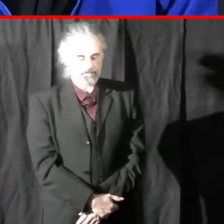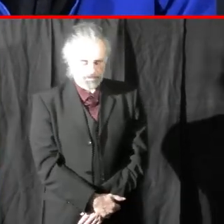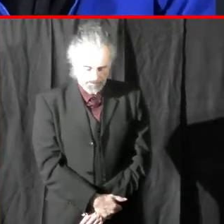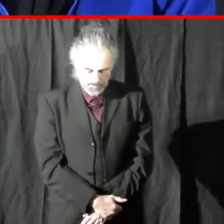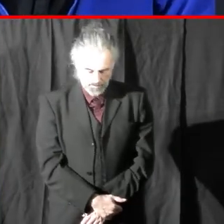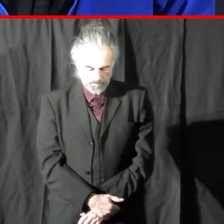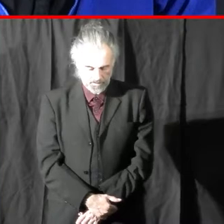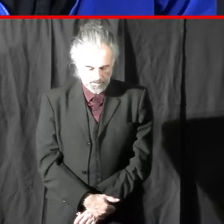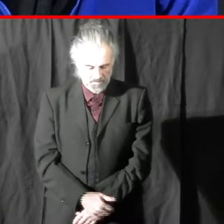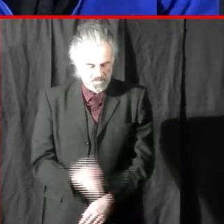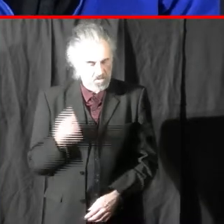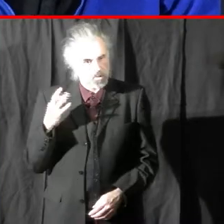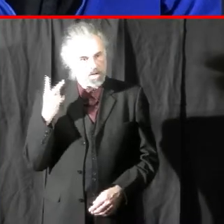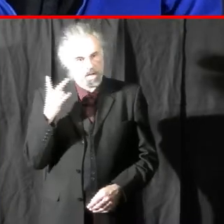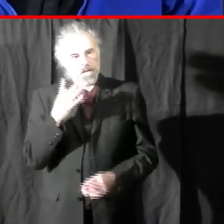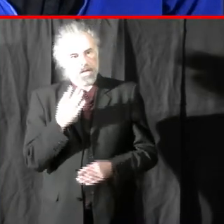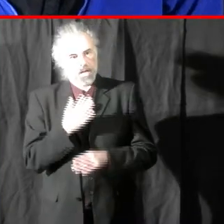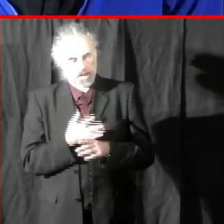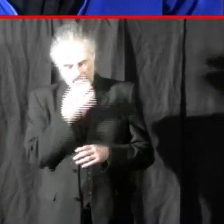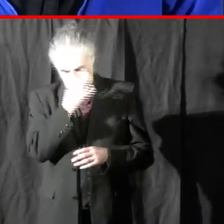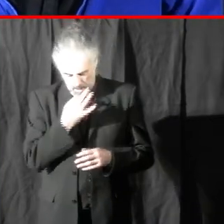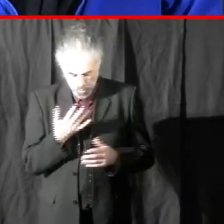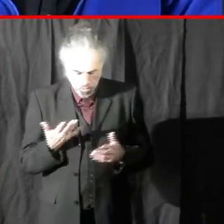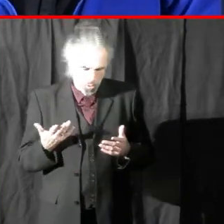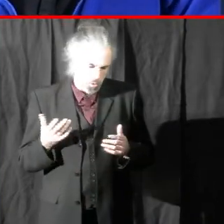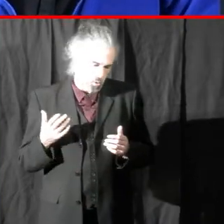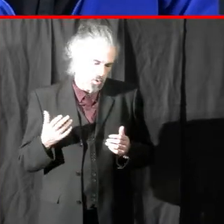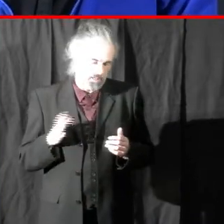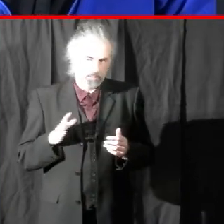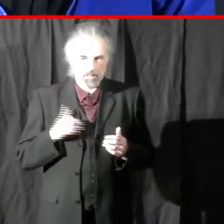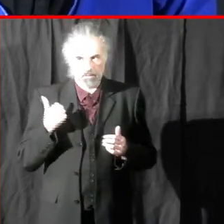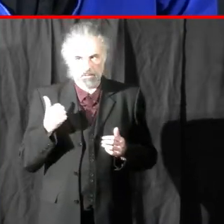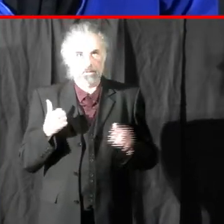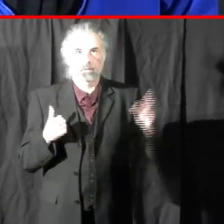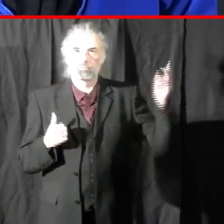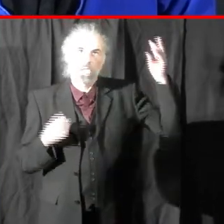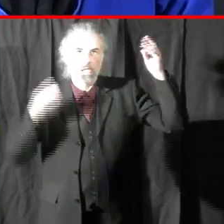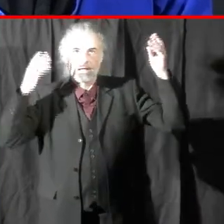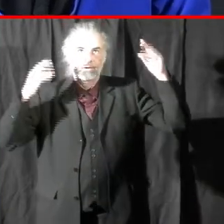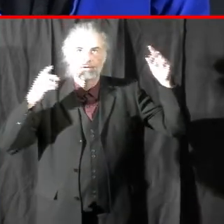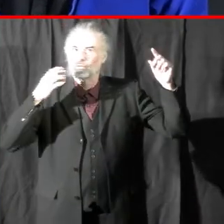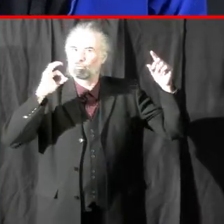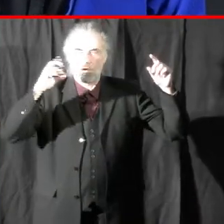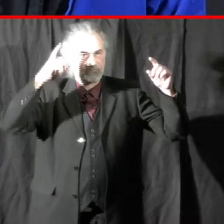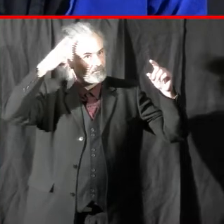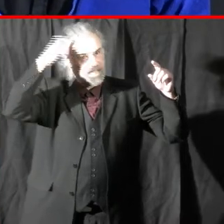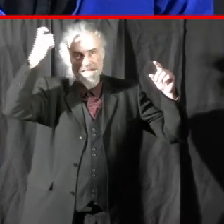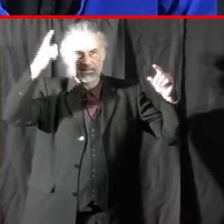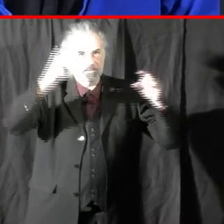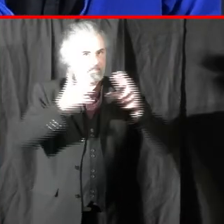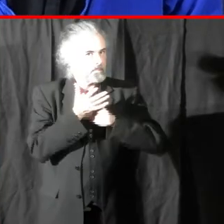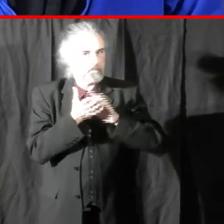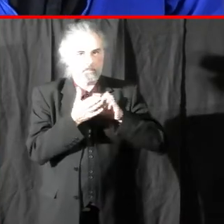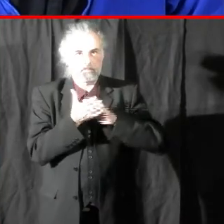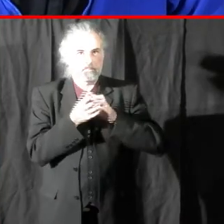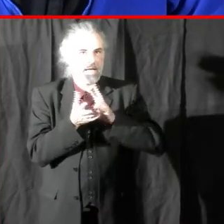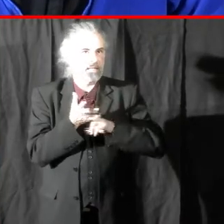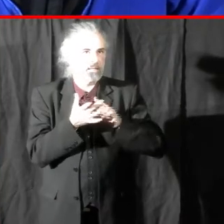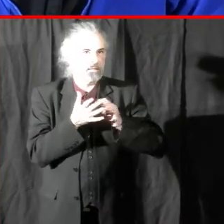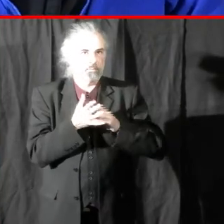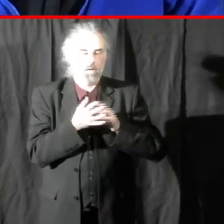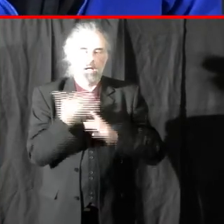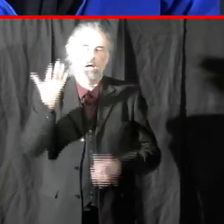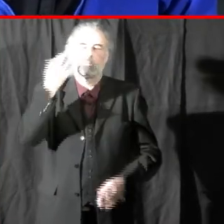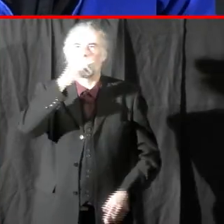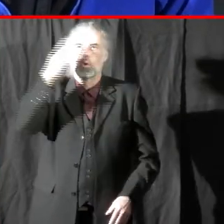Okay, half an hour. This has got to be good. Don't forget the mechanism. It's the heart of the science. Boring. I need to